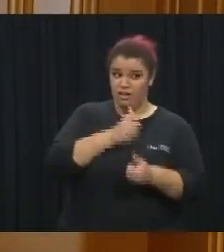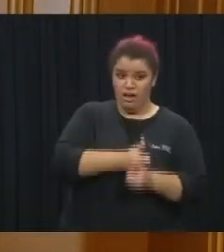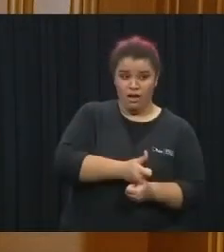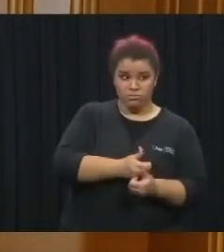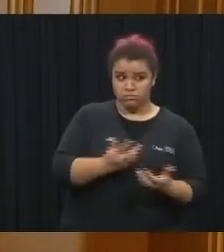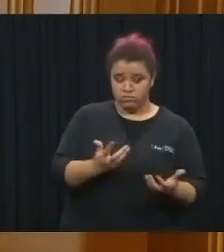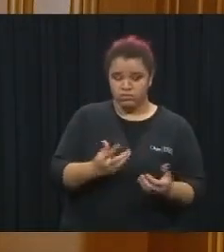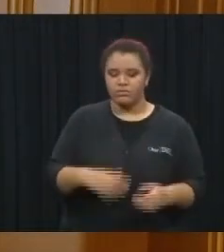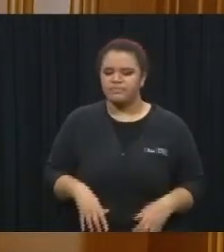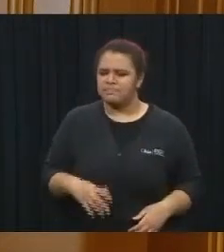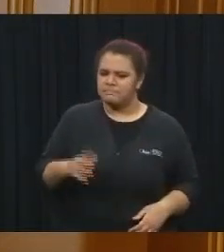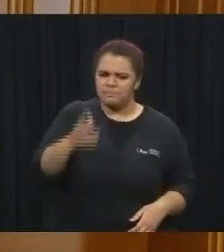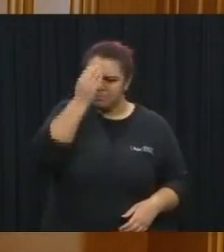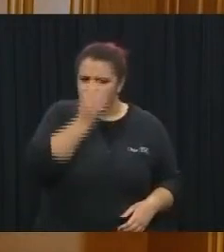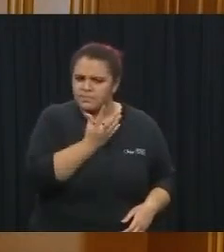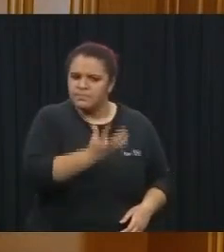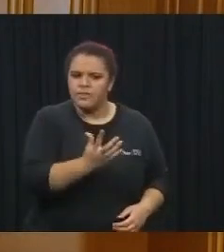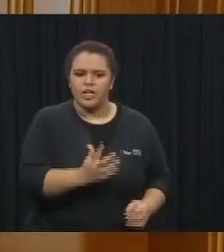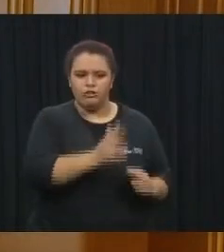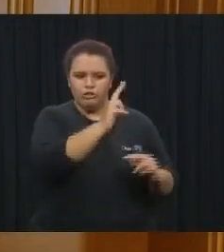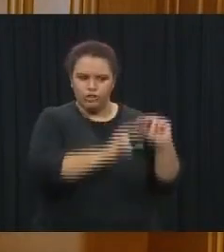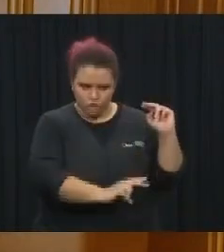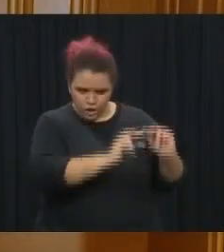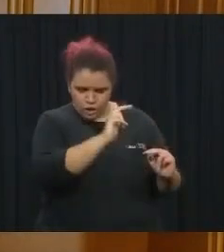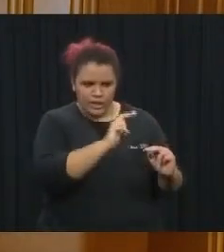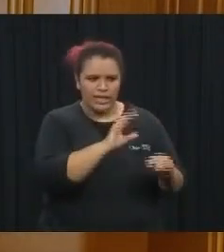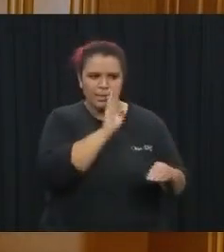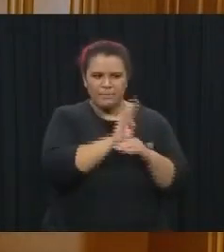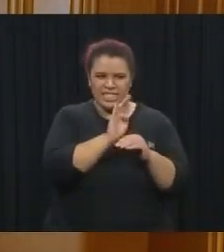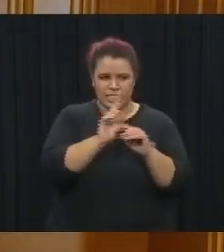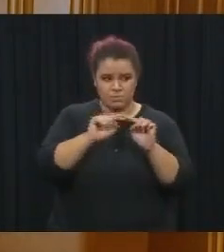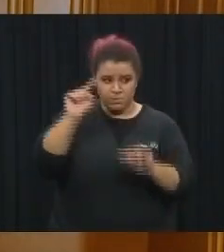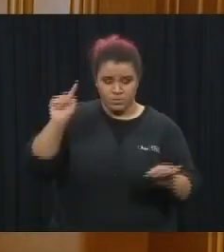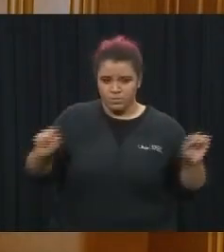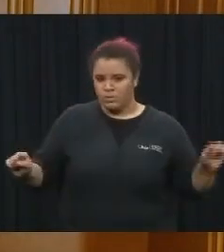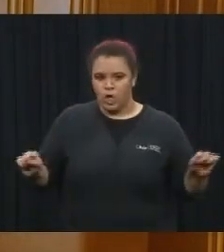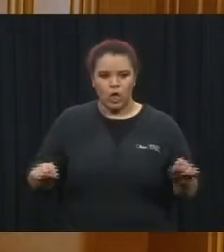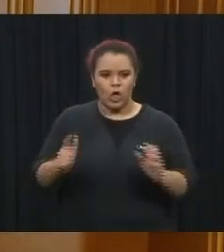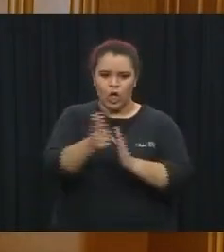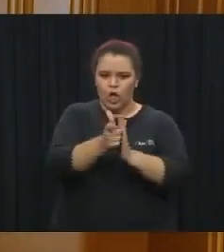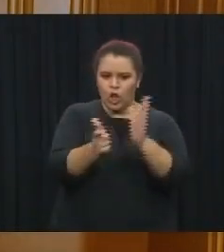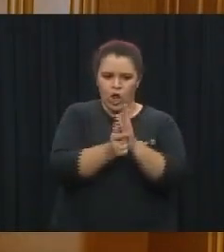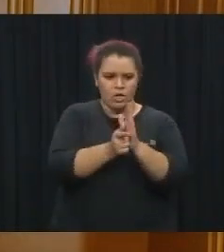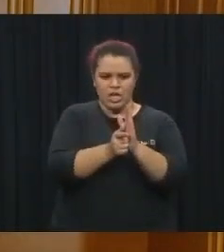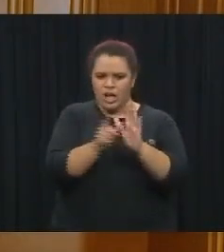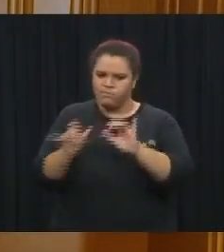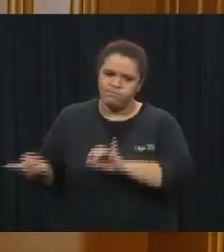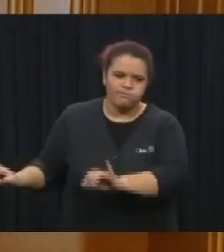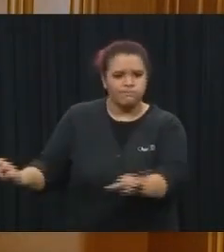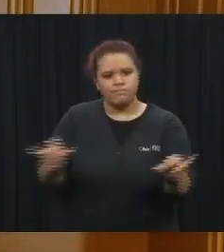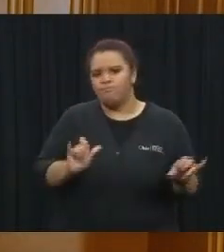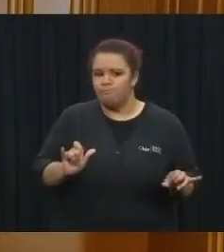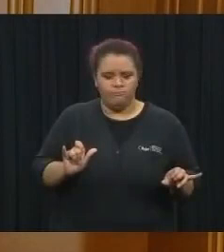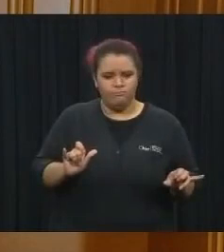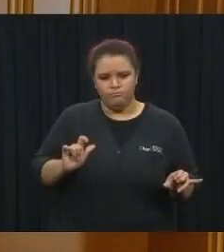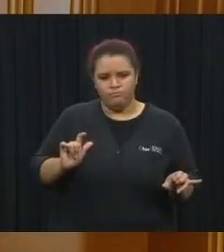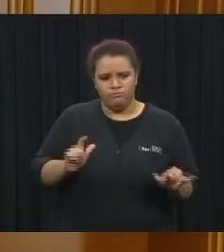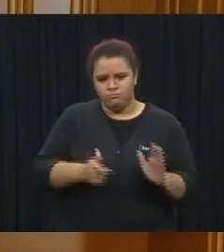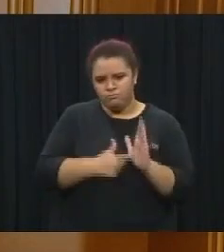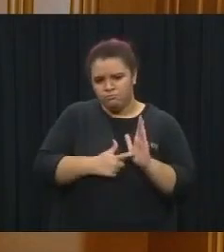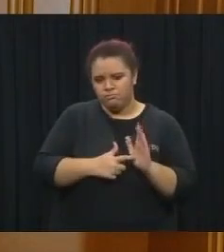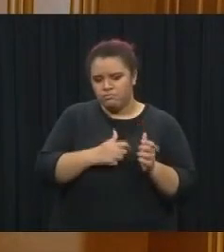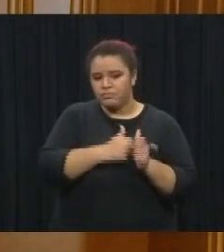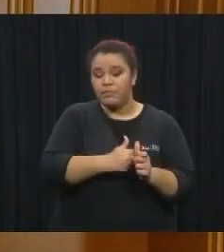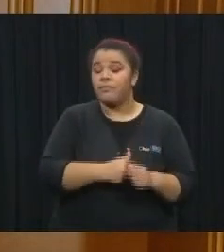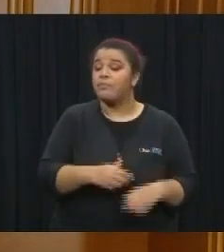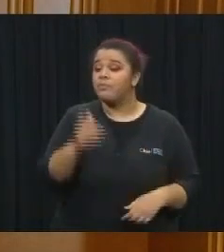does to any other business. Okay. Just as much as it does to manufacturing or any other business. Governor, the Hispanic